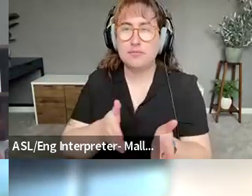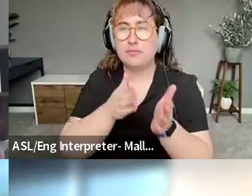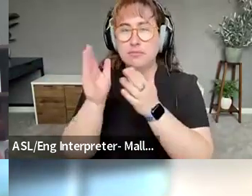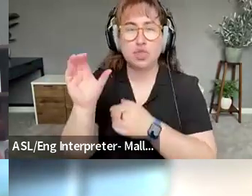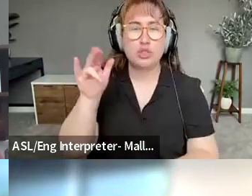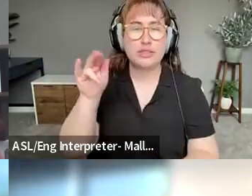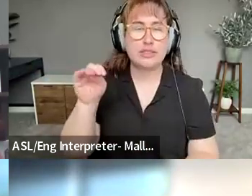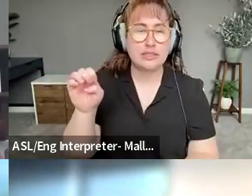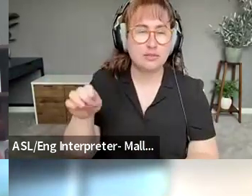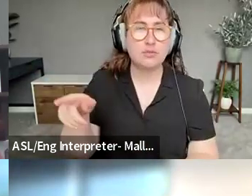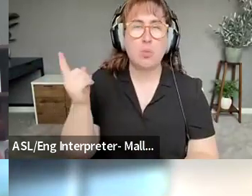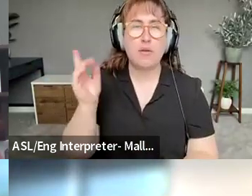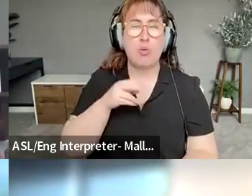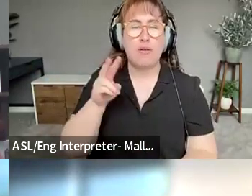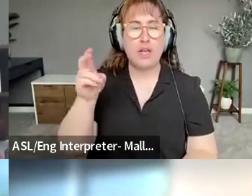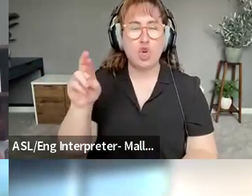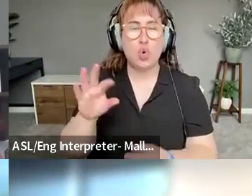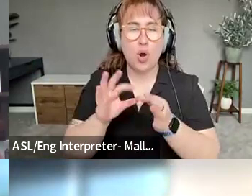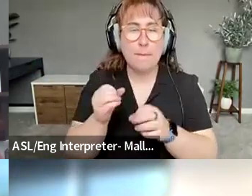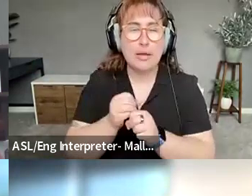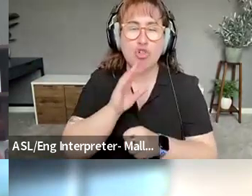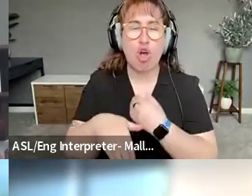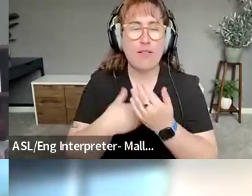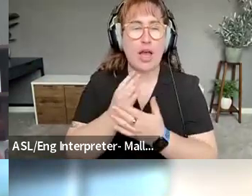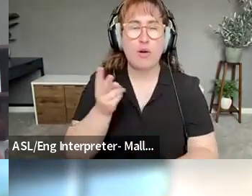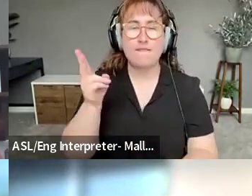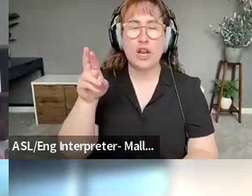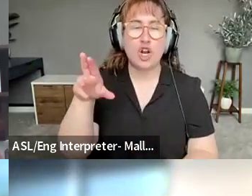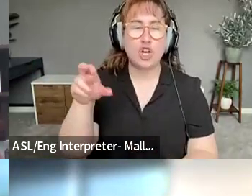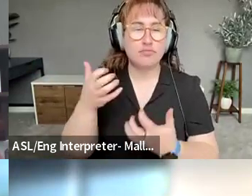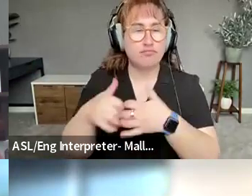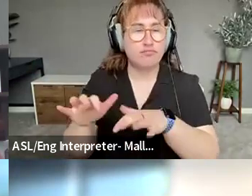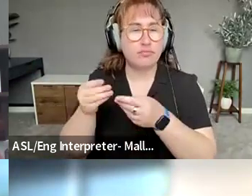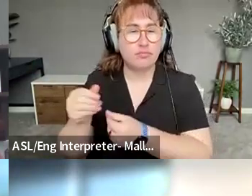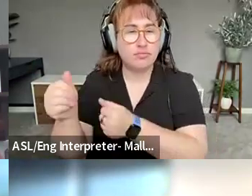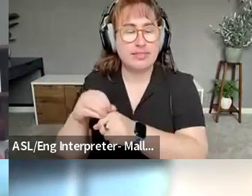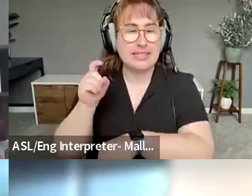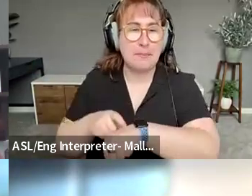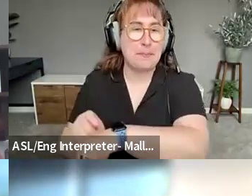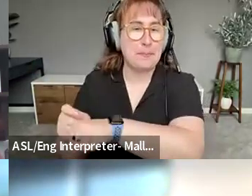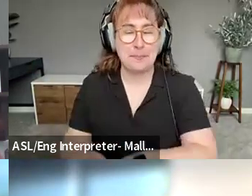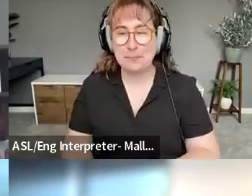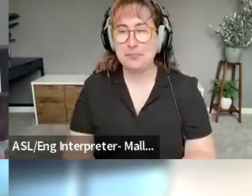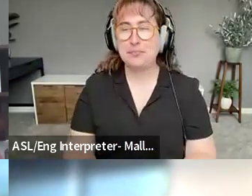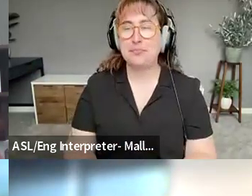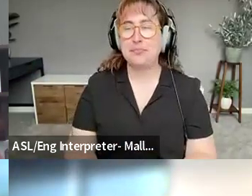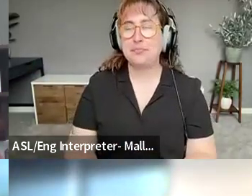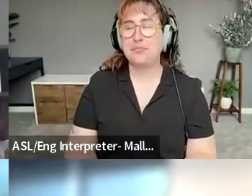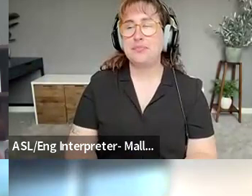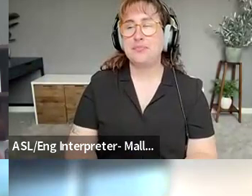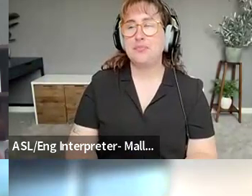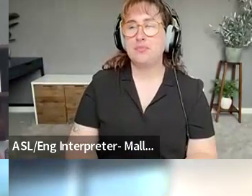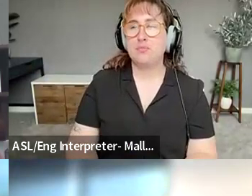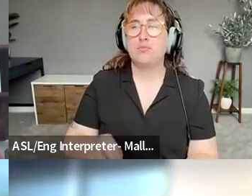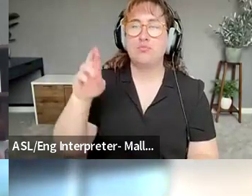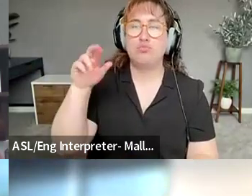Christine Hobbs, one of our vendor coordinators, helping us make sure we get all our vendorizations completed in a timely fashion. Good morning. And we have Miss